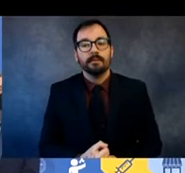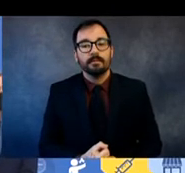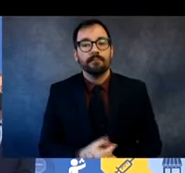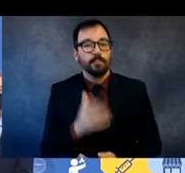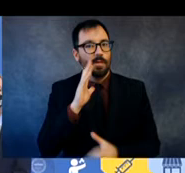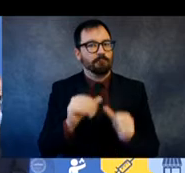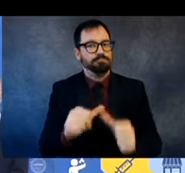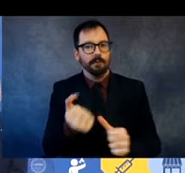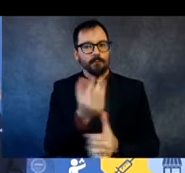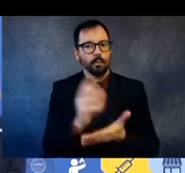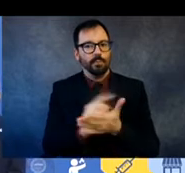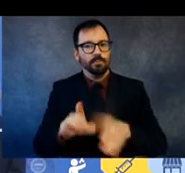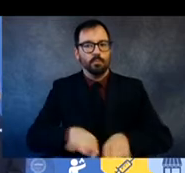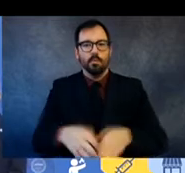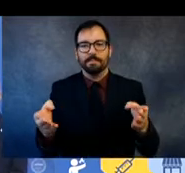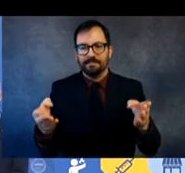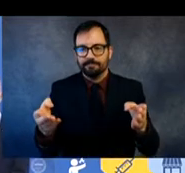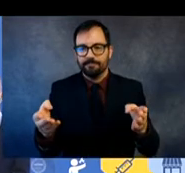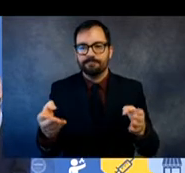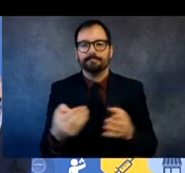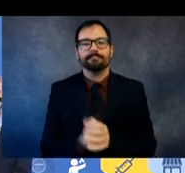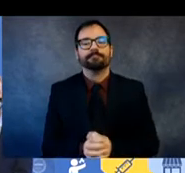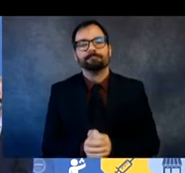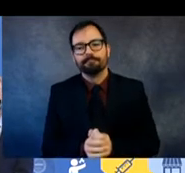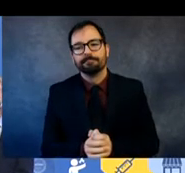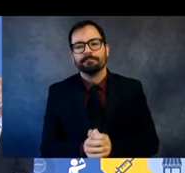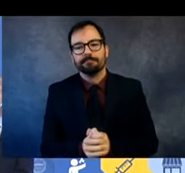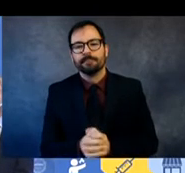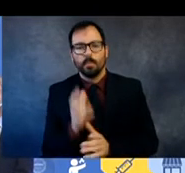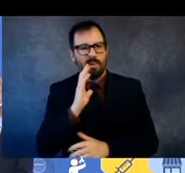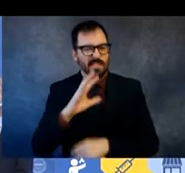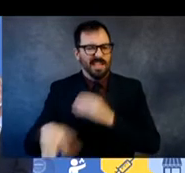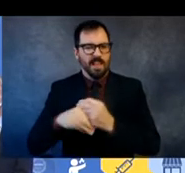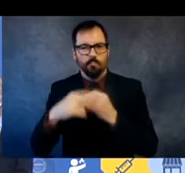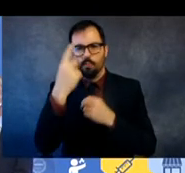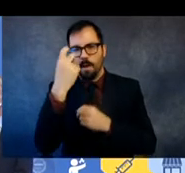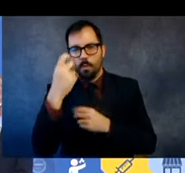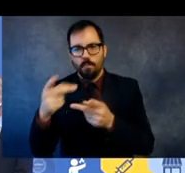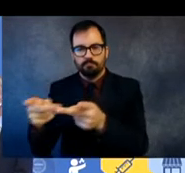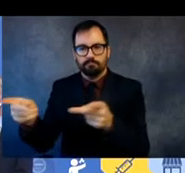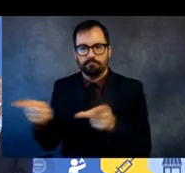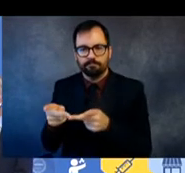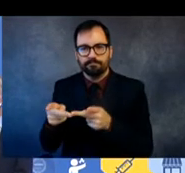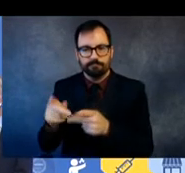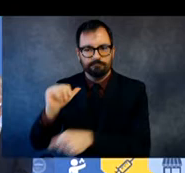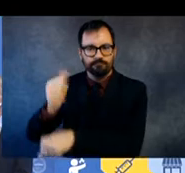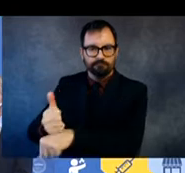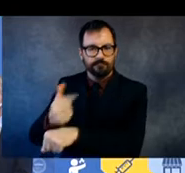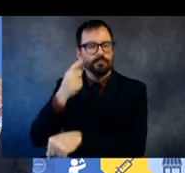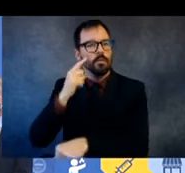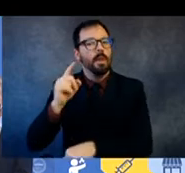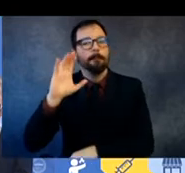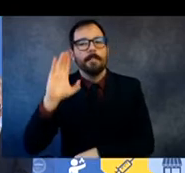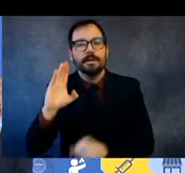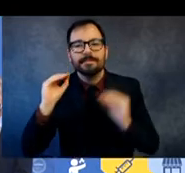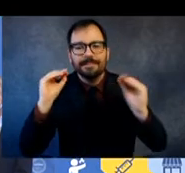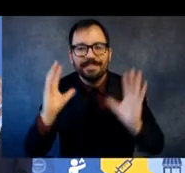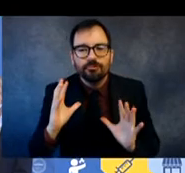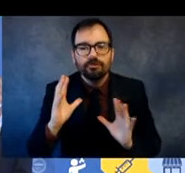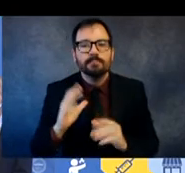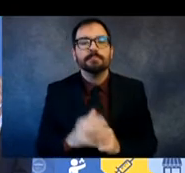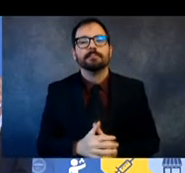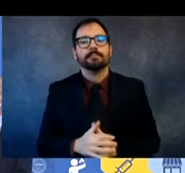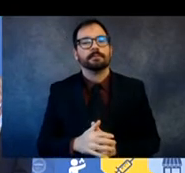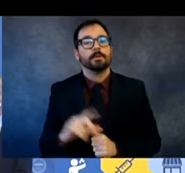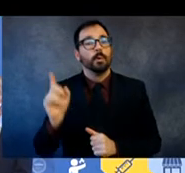also partnering with the Boston Teachers Union to offer a second location at the Boston Teachers Union Hall in Dorchester when more doses